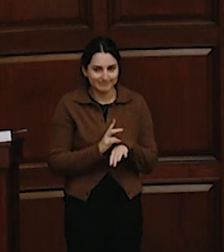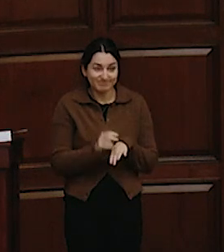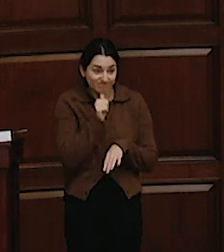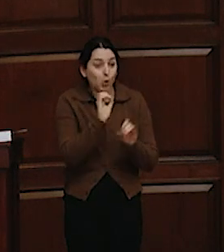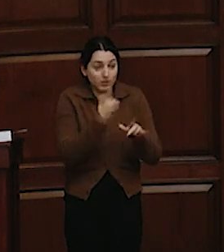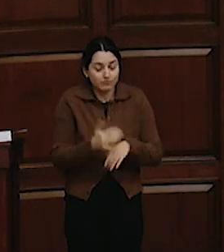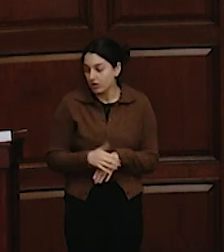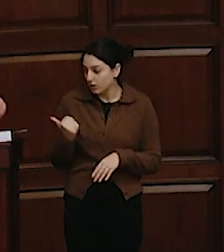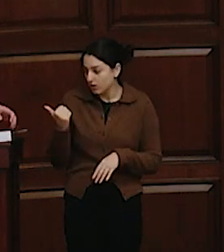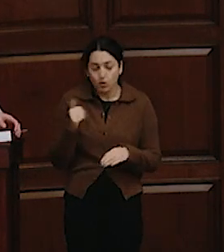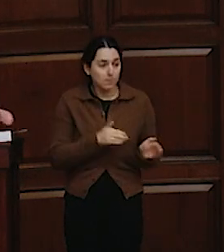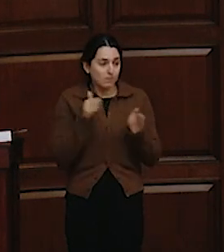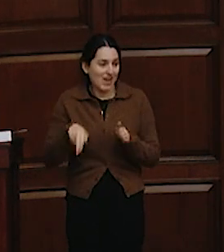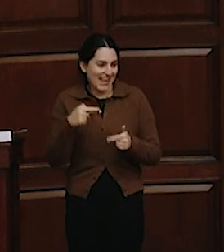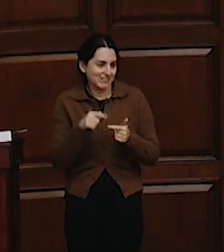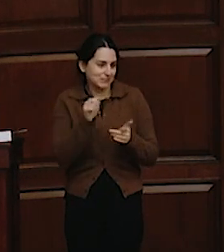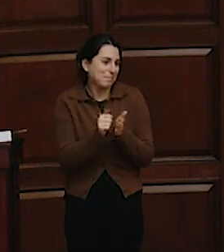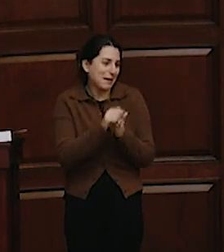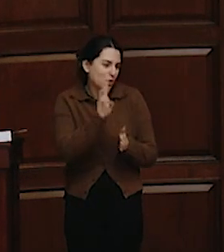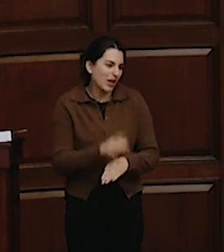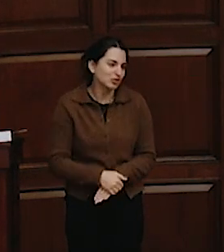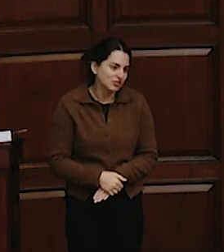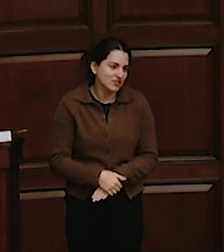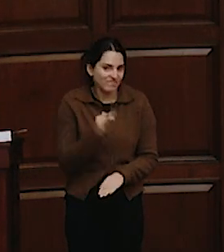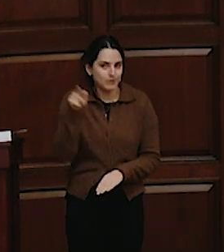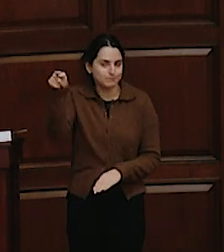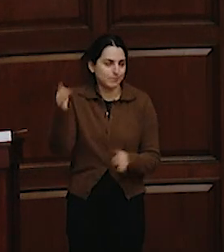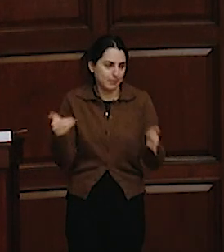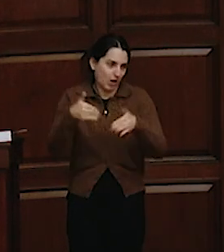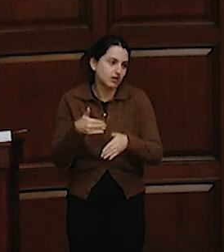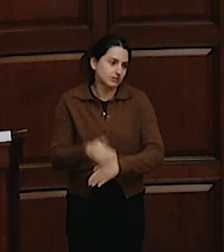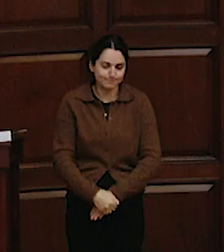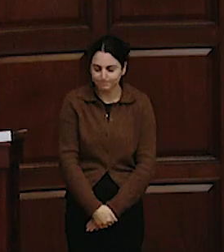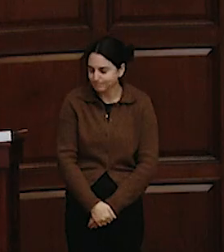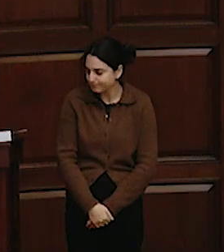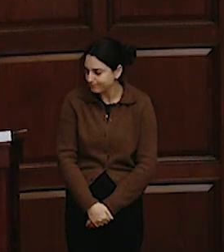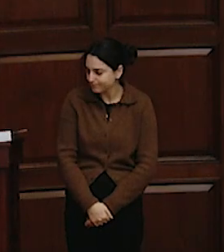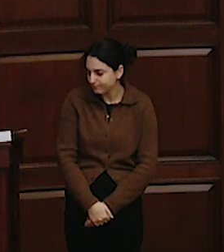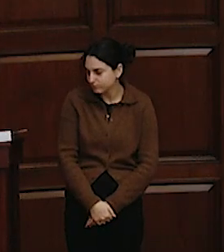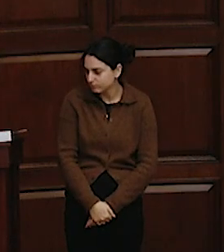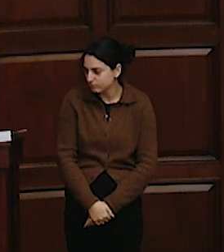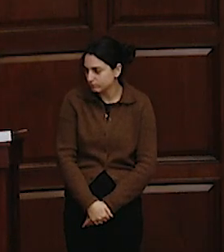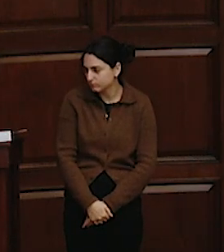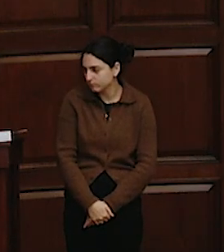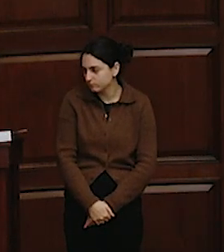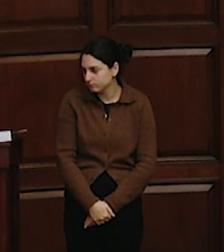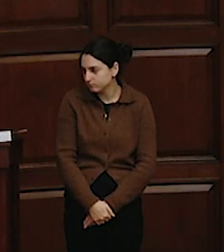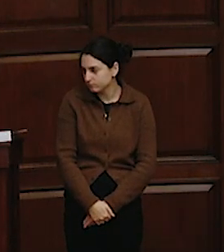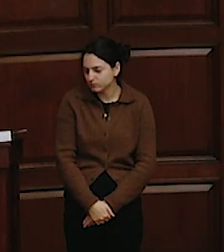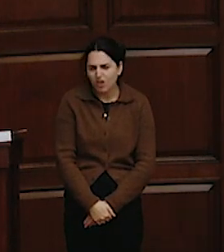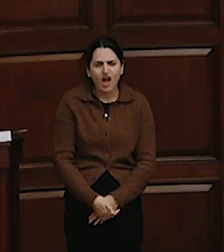No. So I might just move on to some of the other questions that we have here. I suppose